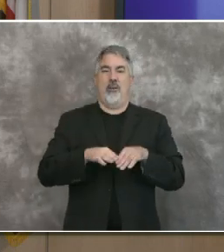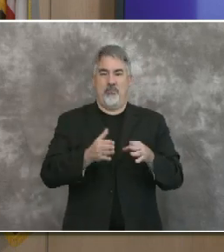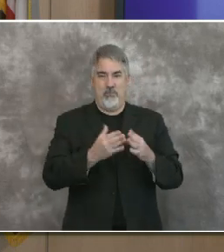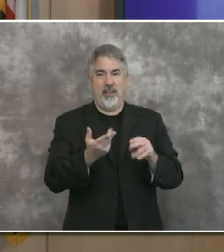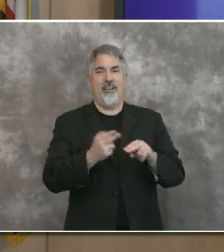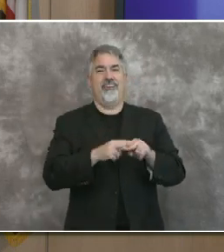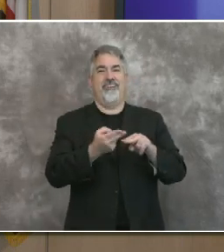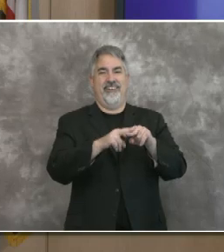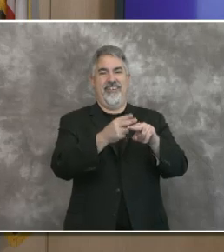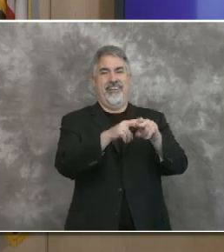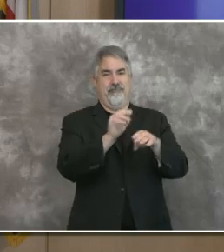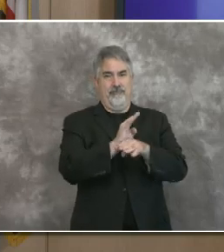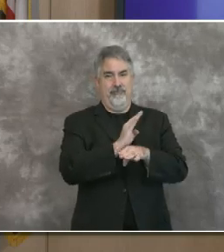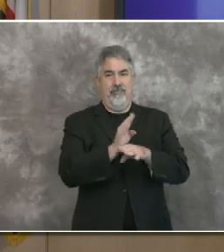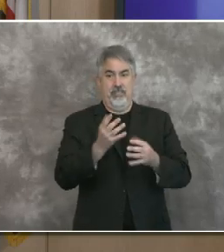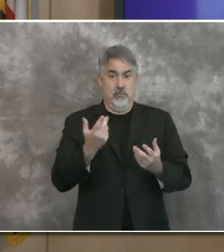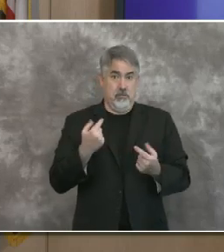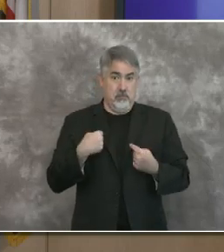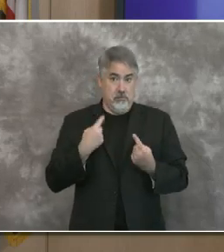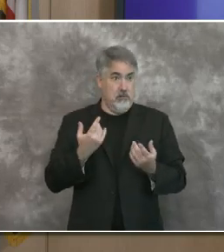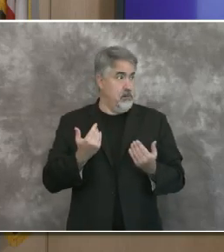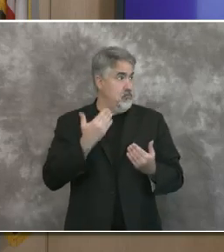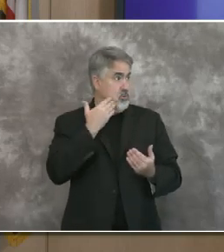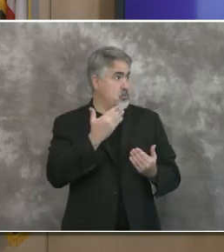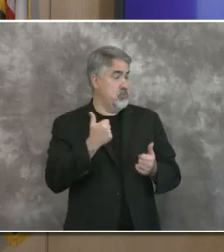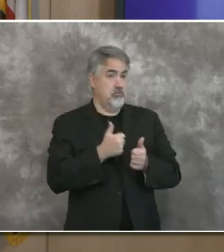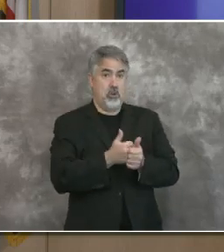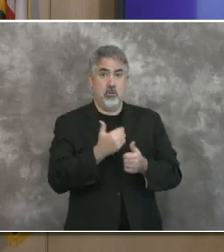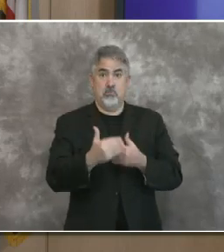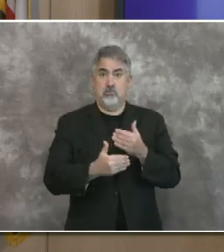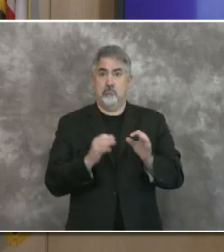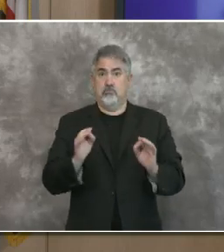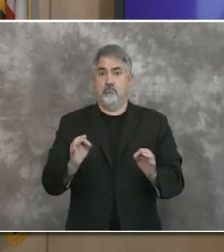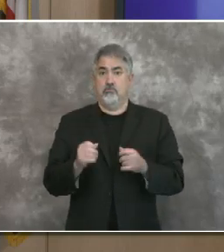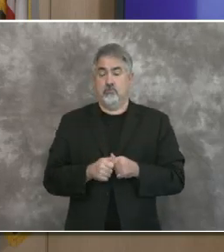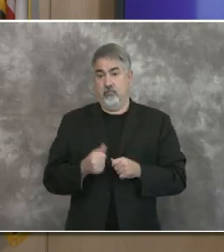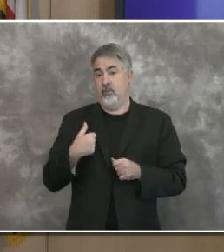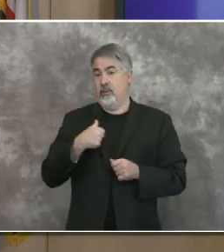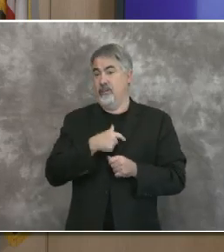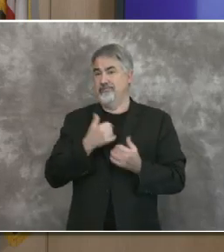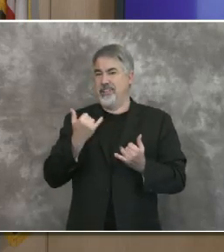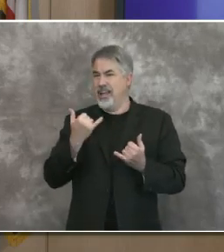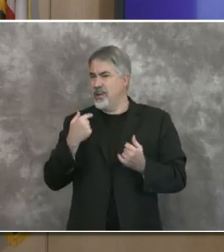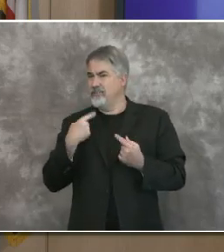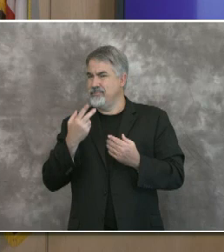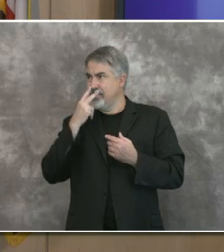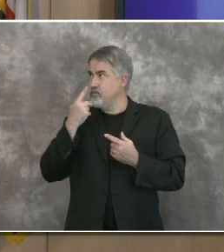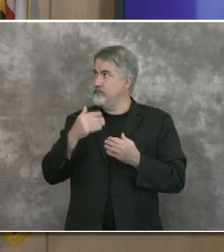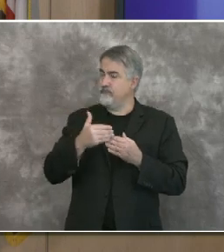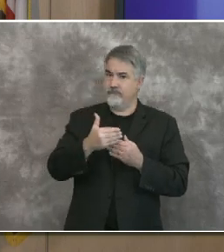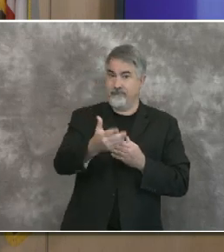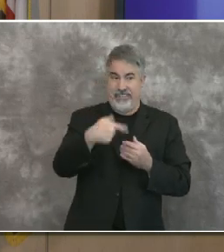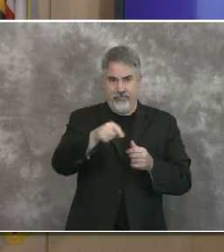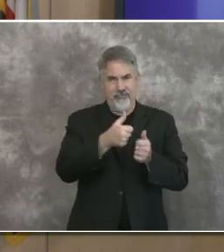businesses just a few days later that are now open, and we will see what happens in the coming days and weeks.